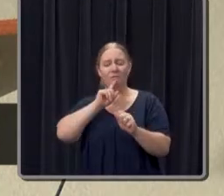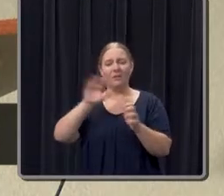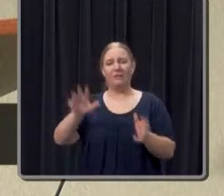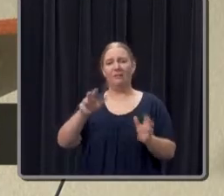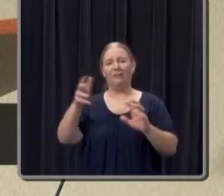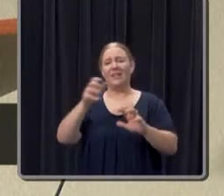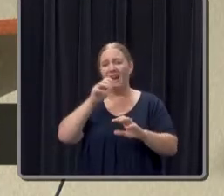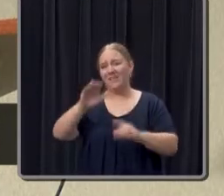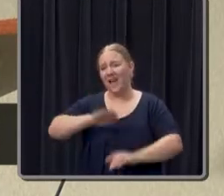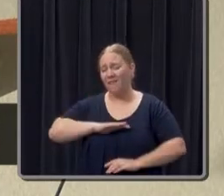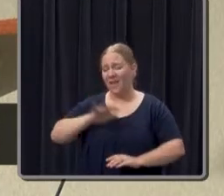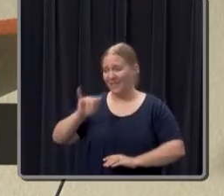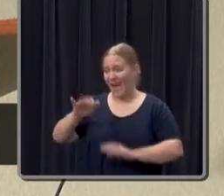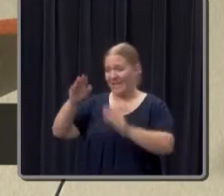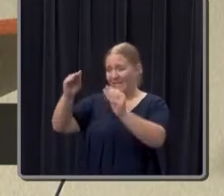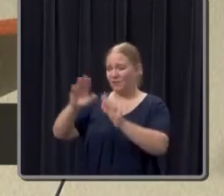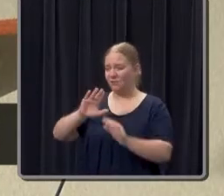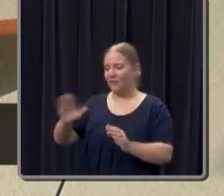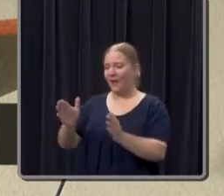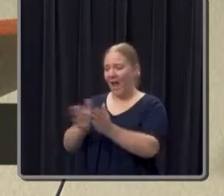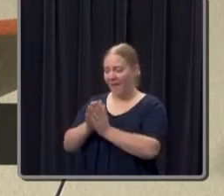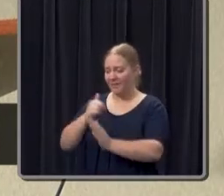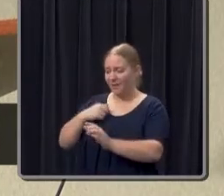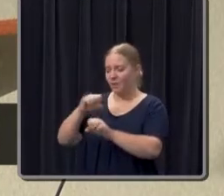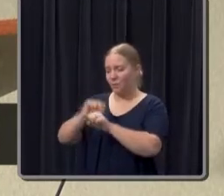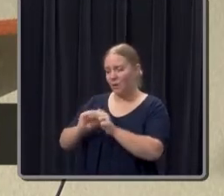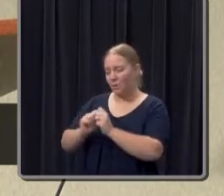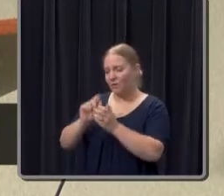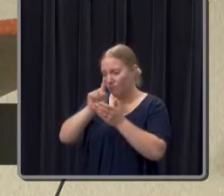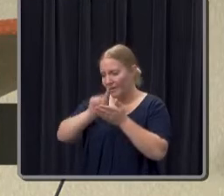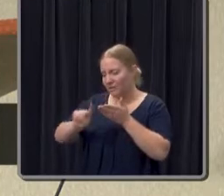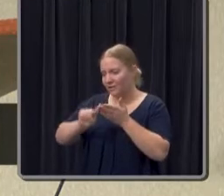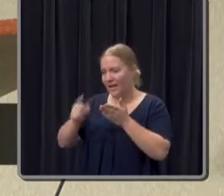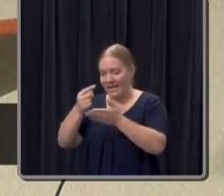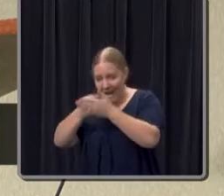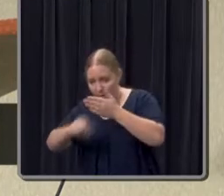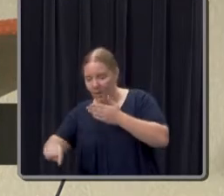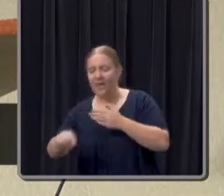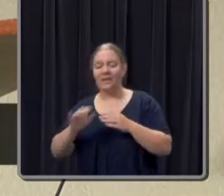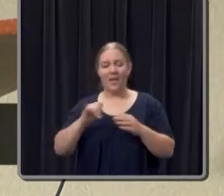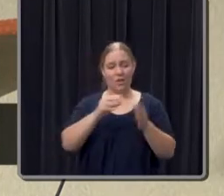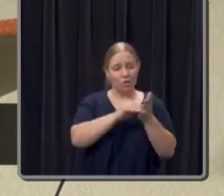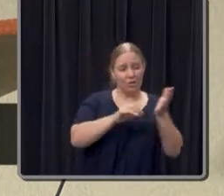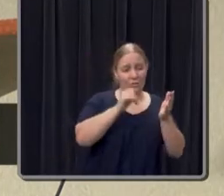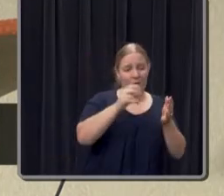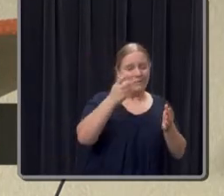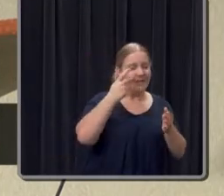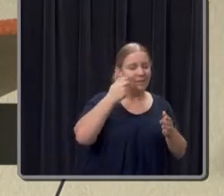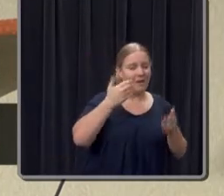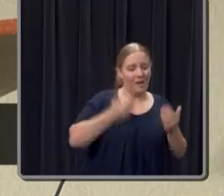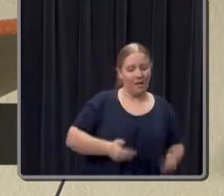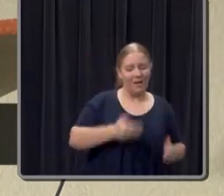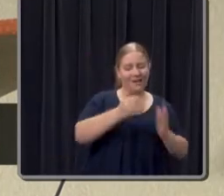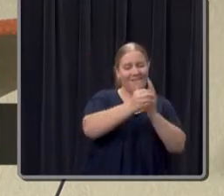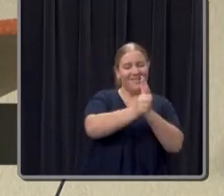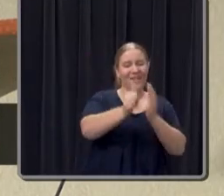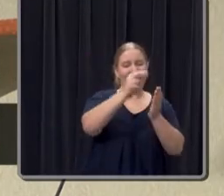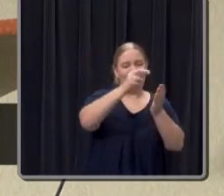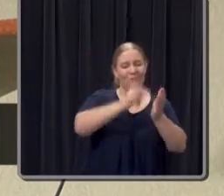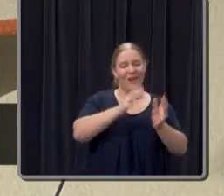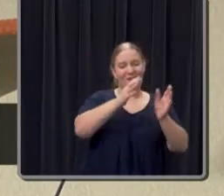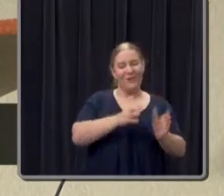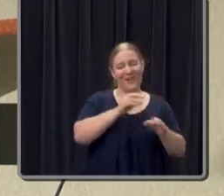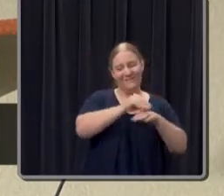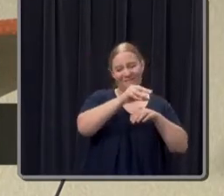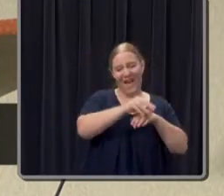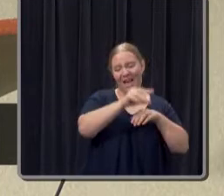dissatisfied. That teacher is never gonna ask me to work on research next week with them. The students aren't gonna see me as the skilled reader advisor that I